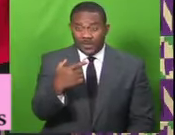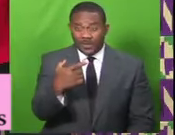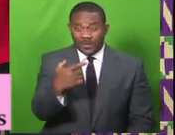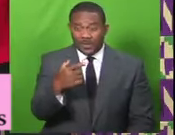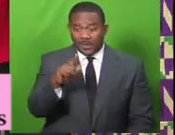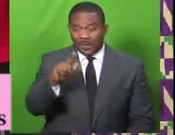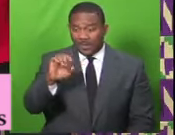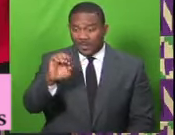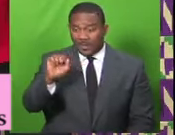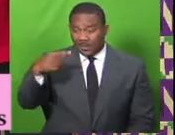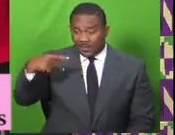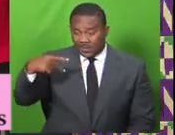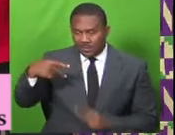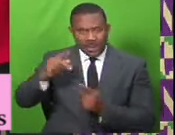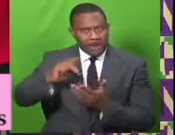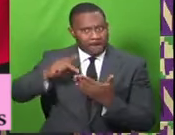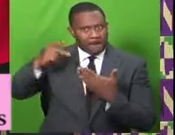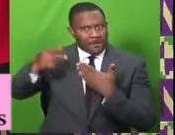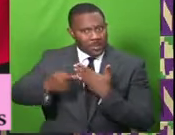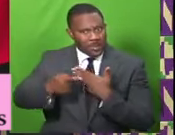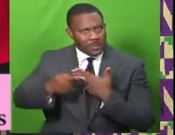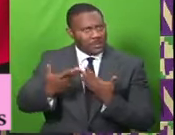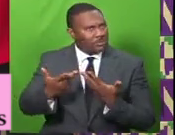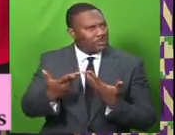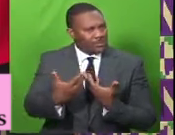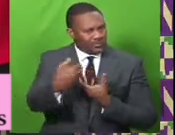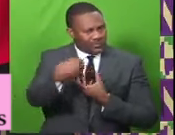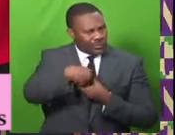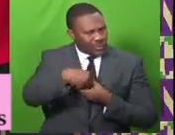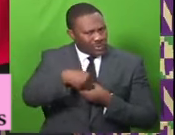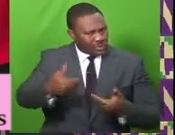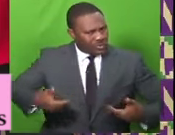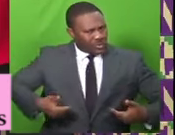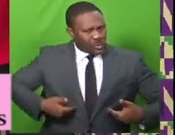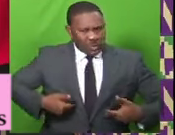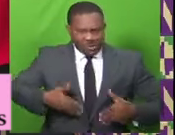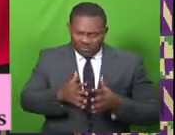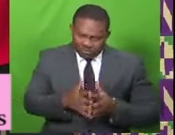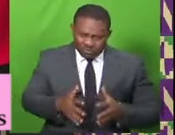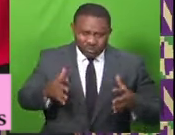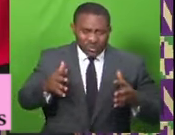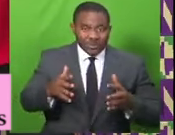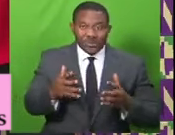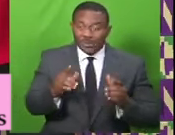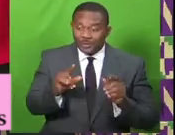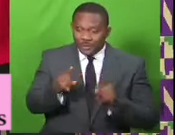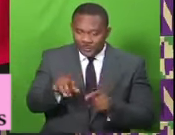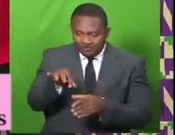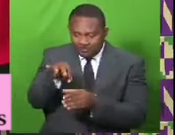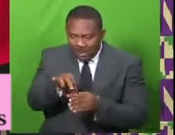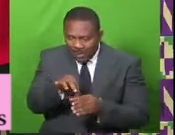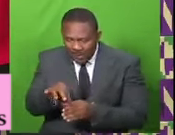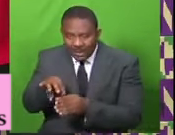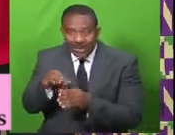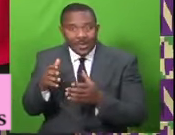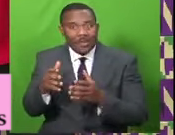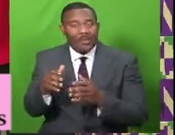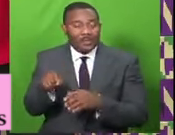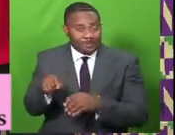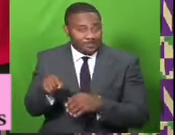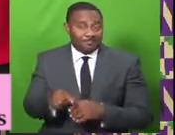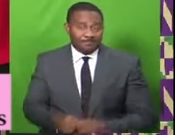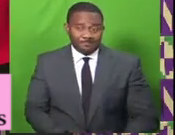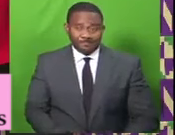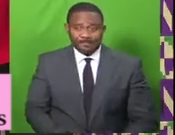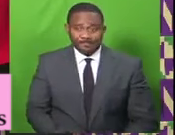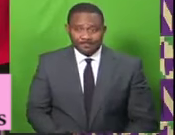Livelihood Program. The program employs several youth in the production of seedlings and reclamation of degraded mine